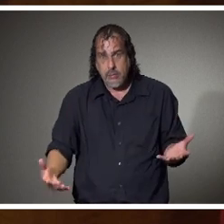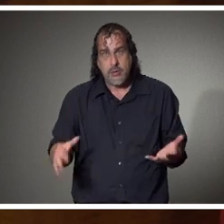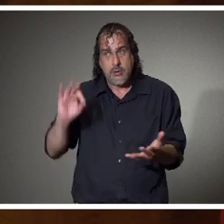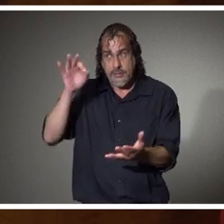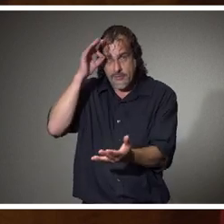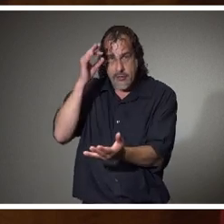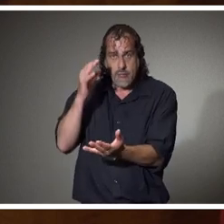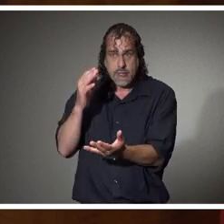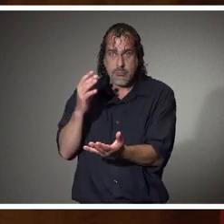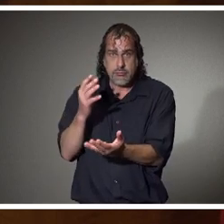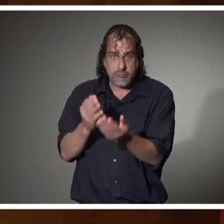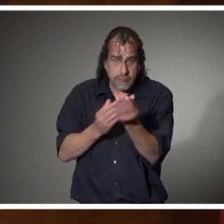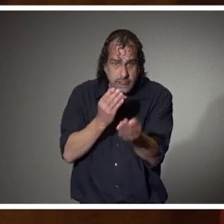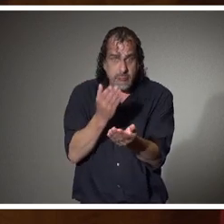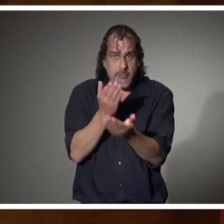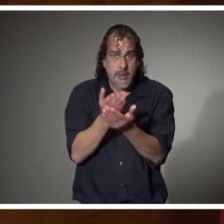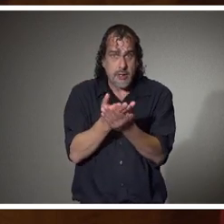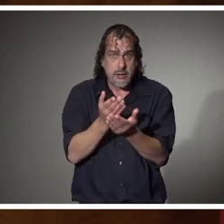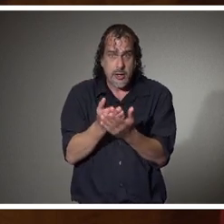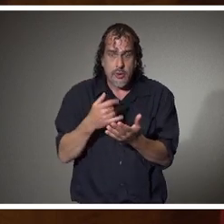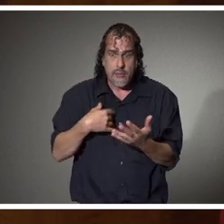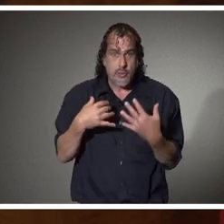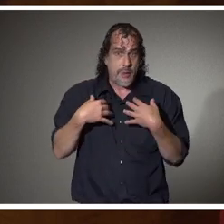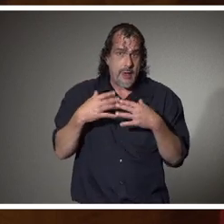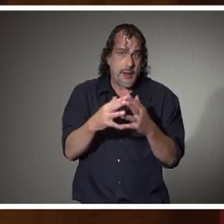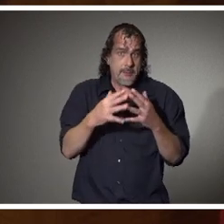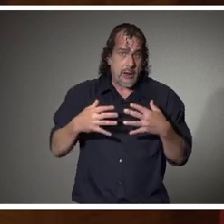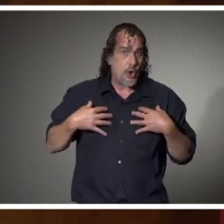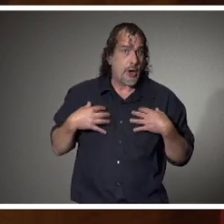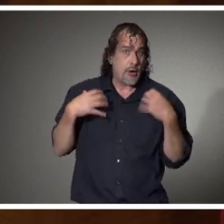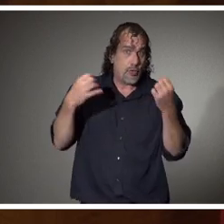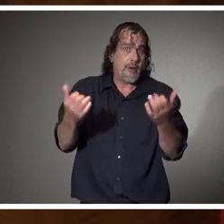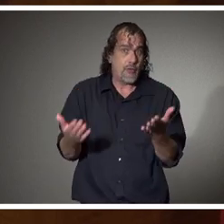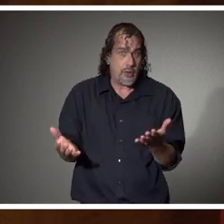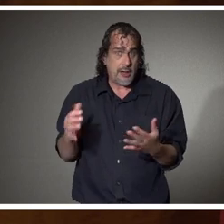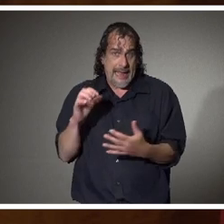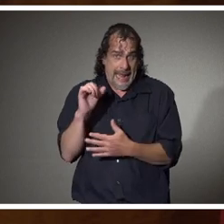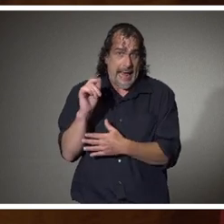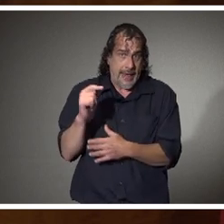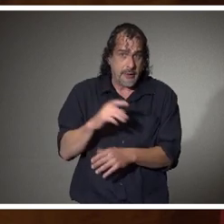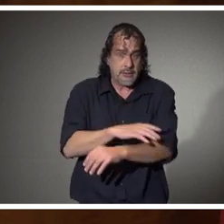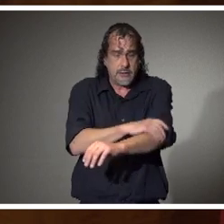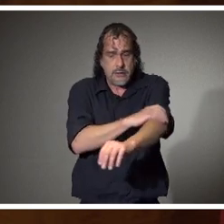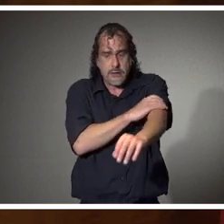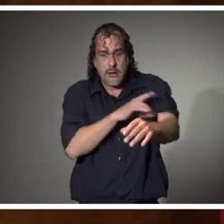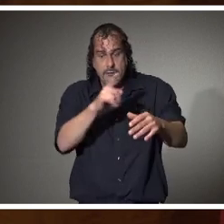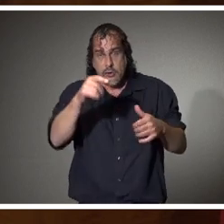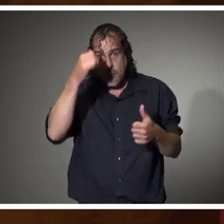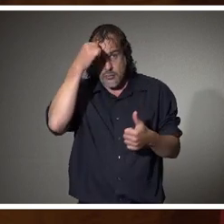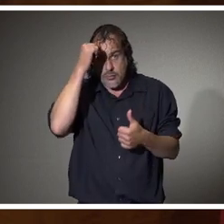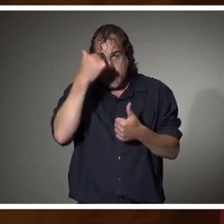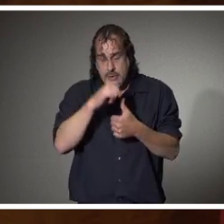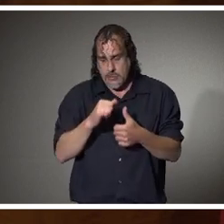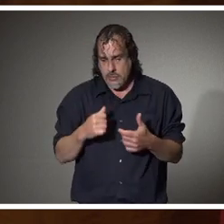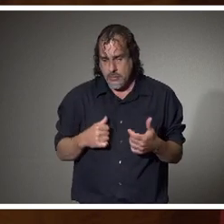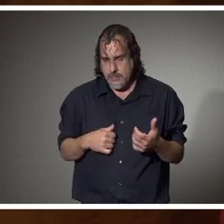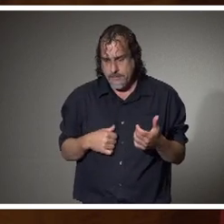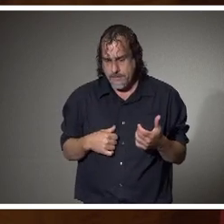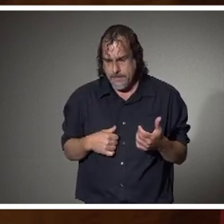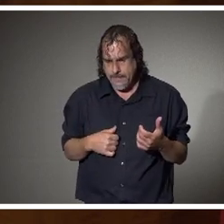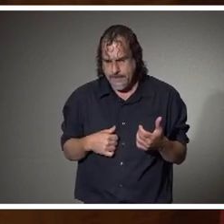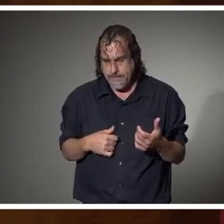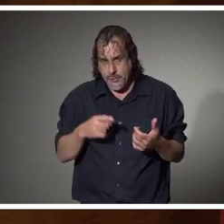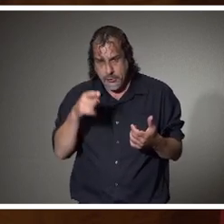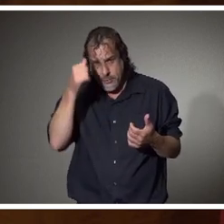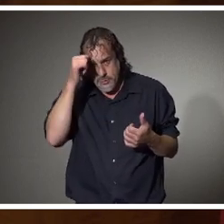government provided funds through the American Recovery and Reinvestment Act. And you'll recall that in both, and you know this well,